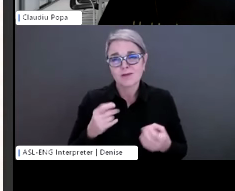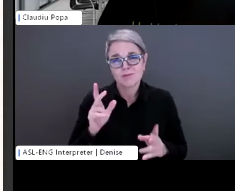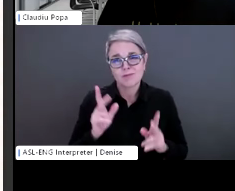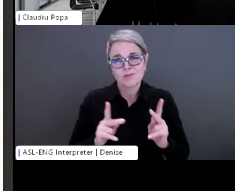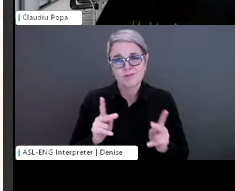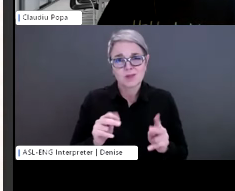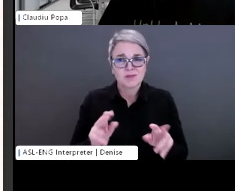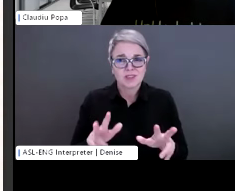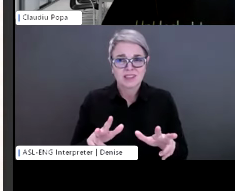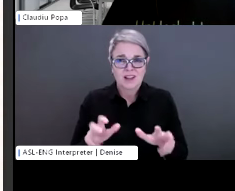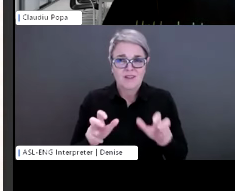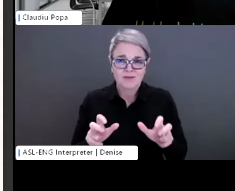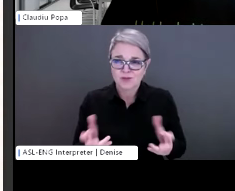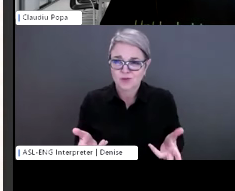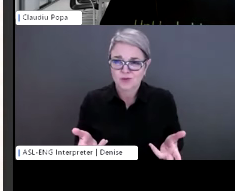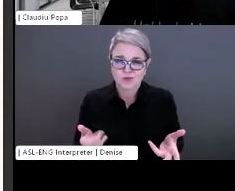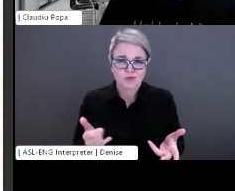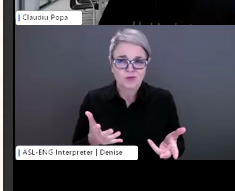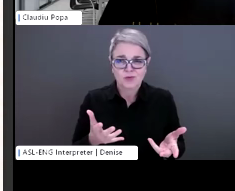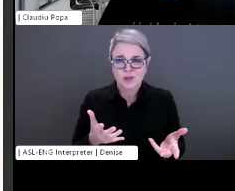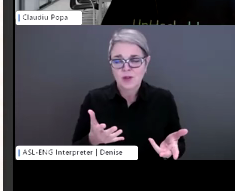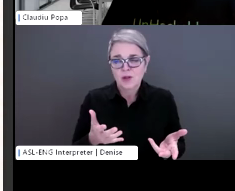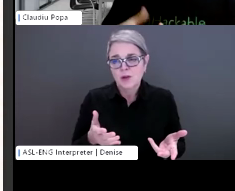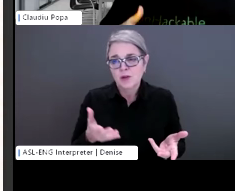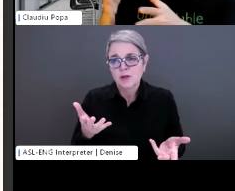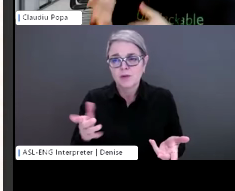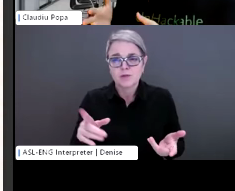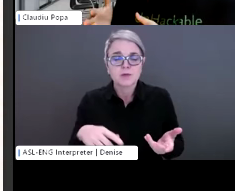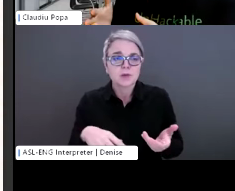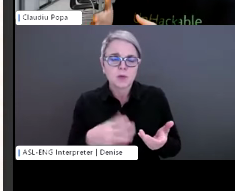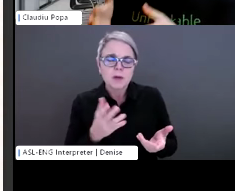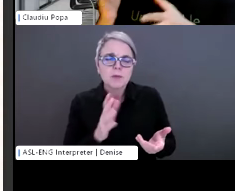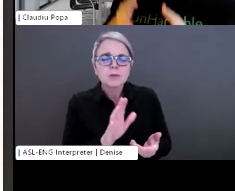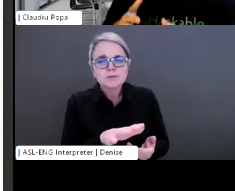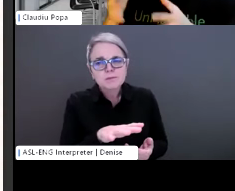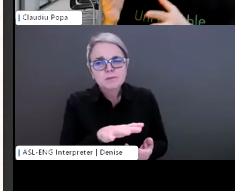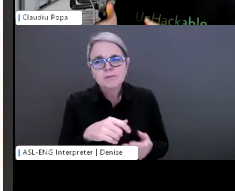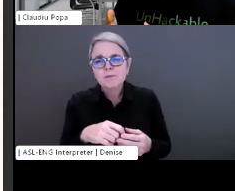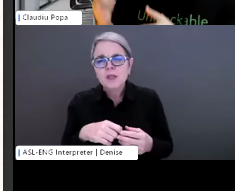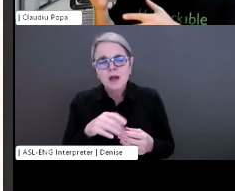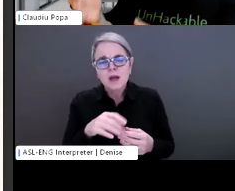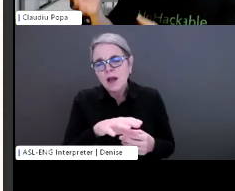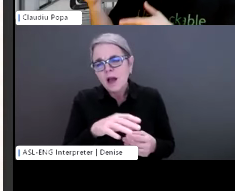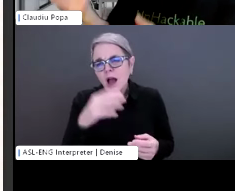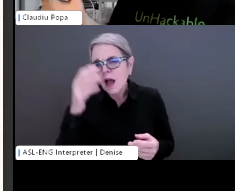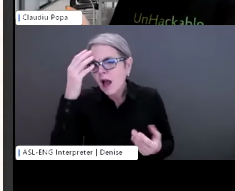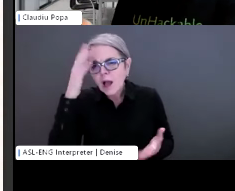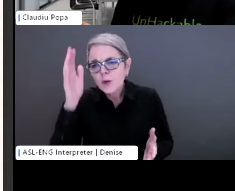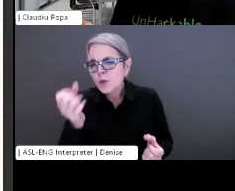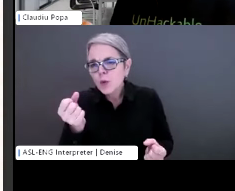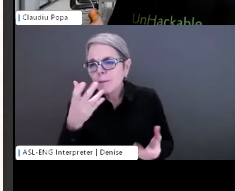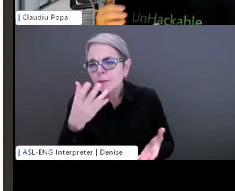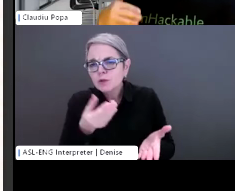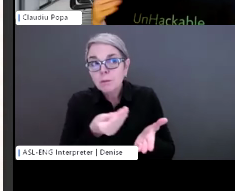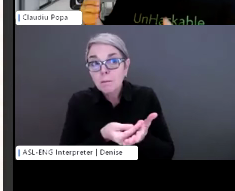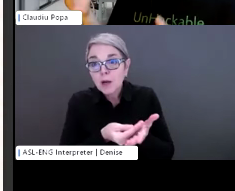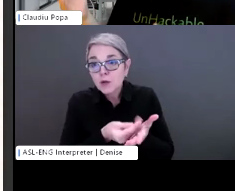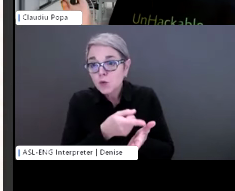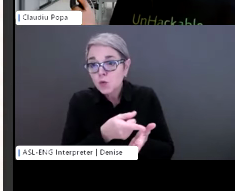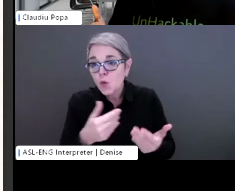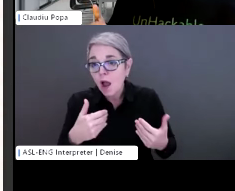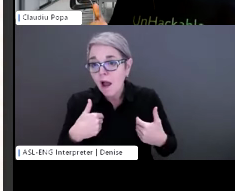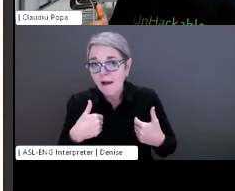money, how much disposable income you have at your age, but wouldn't you want to have more?